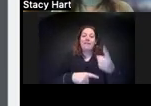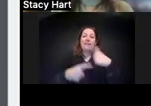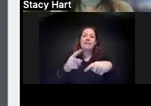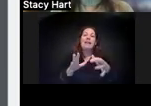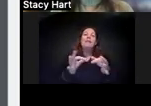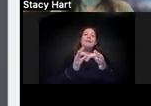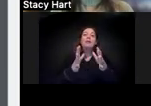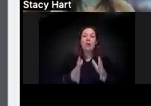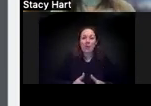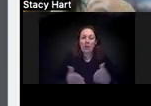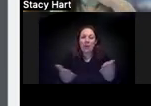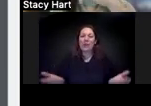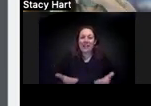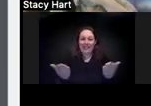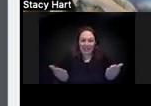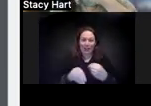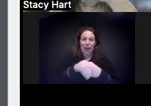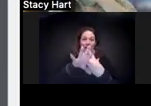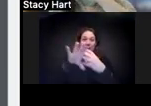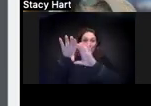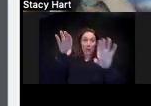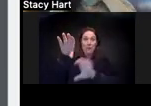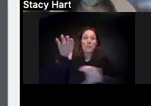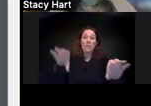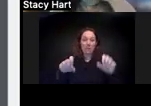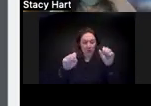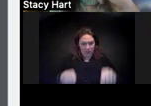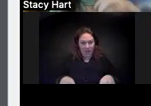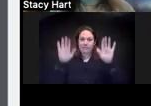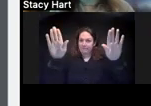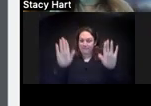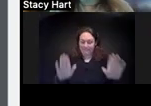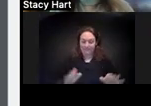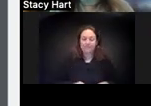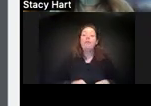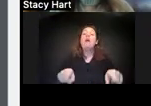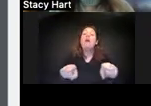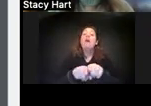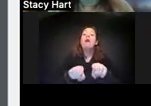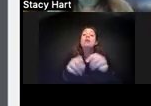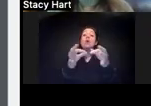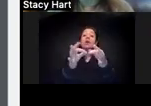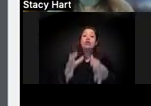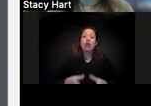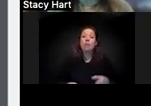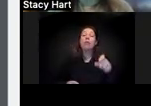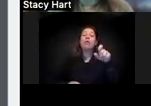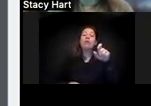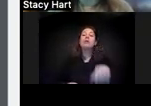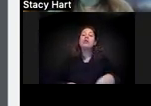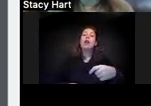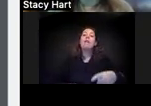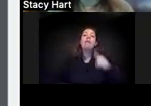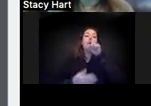interpreters via Zoom, so that's fantastic. An interpreter should work in front of a plain background